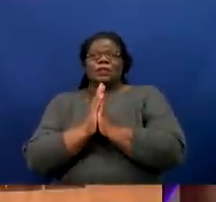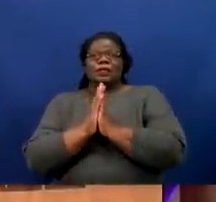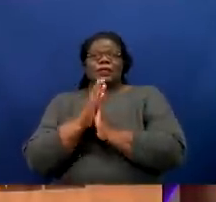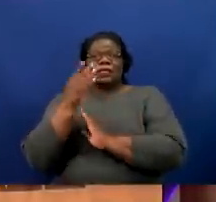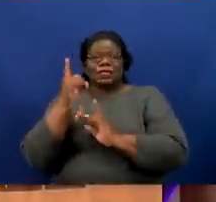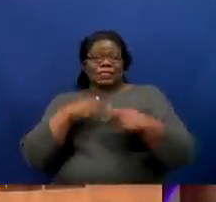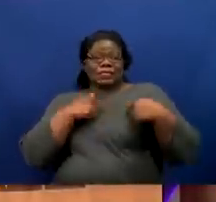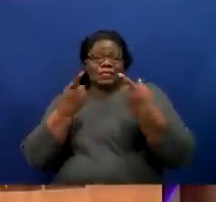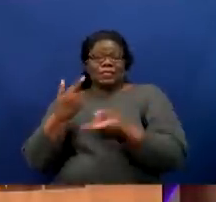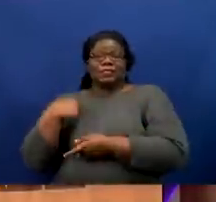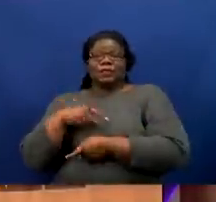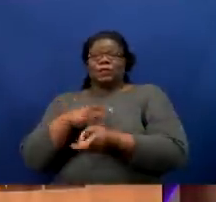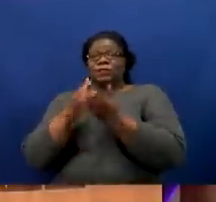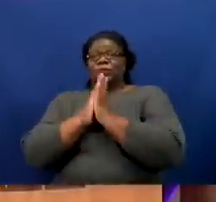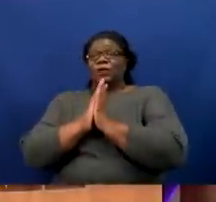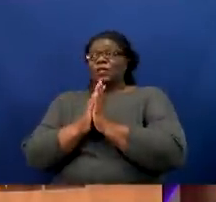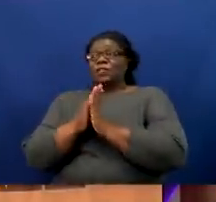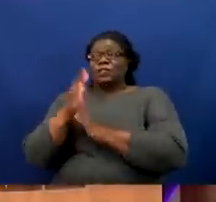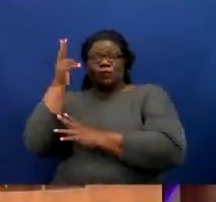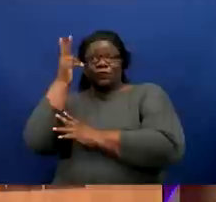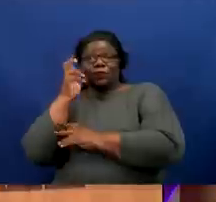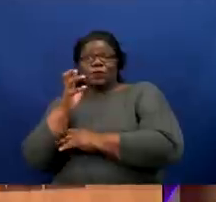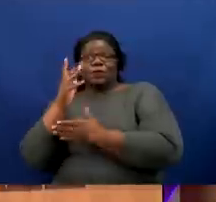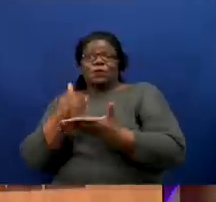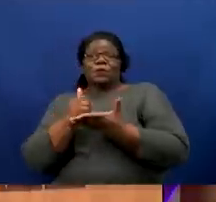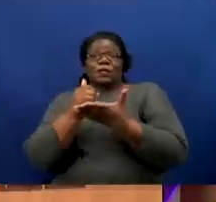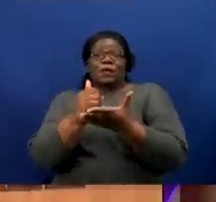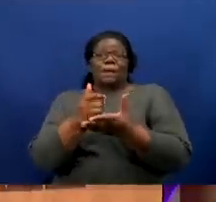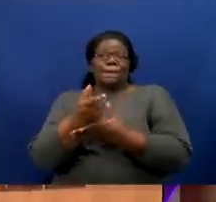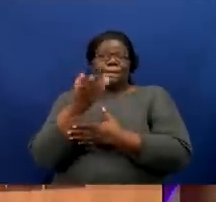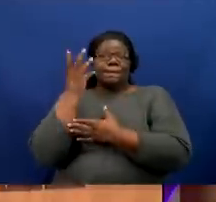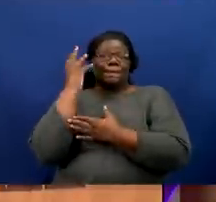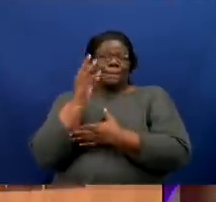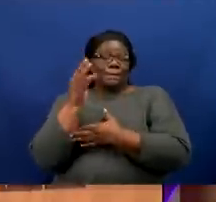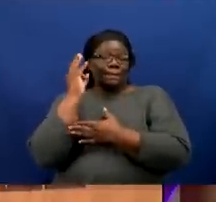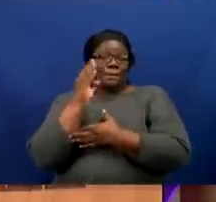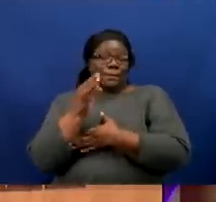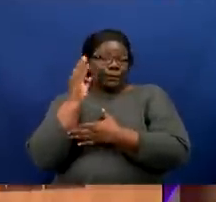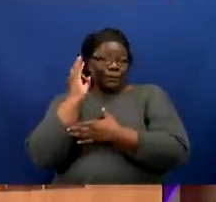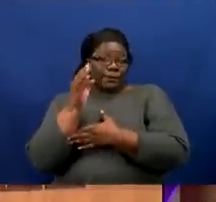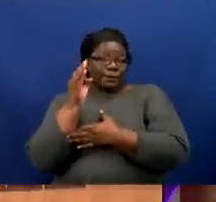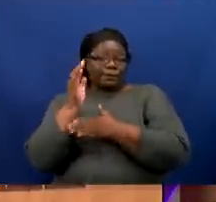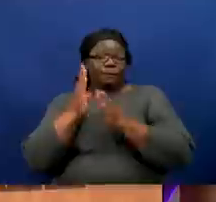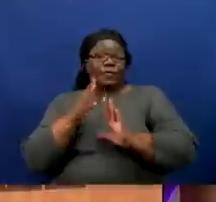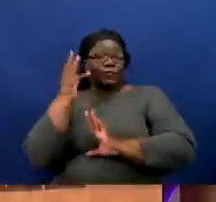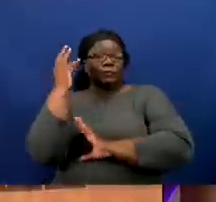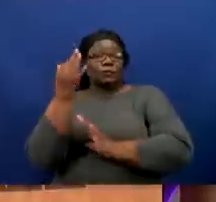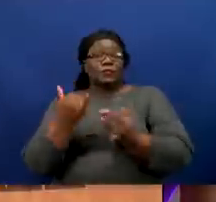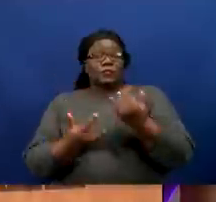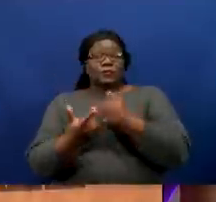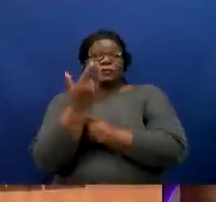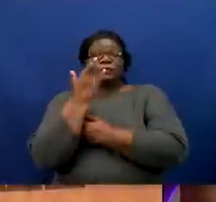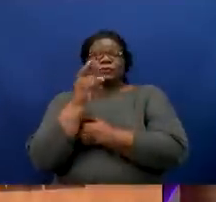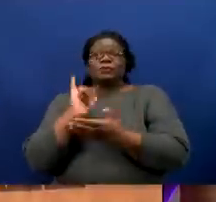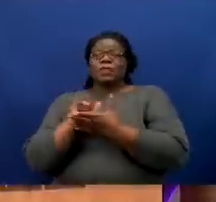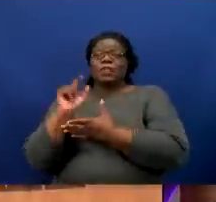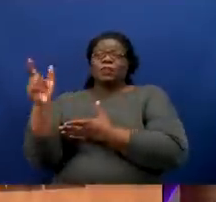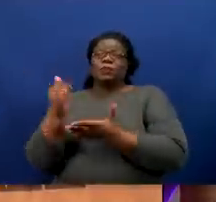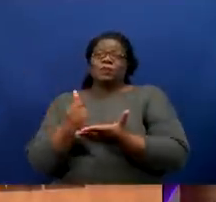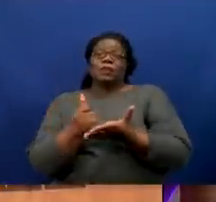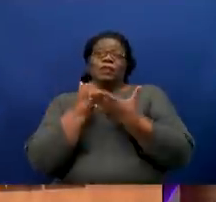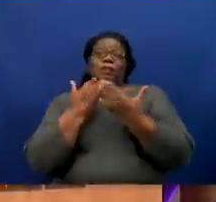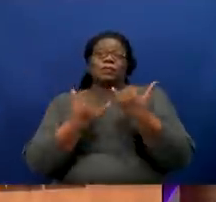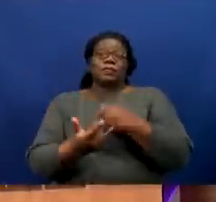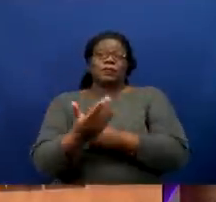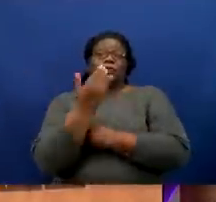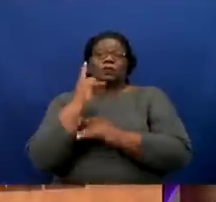have heard and that you will help. God, Pastor preached it this morning. You will help your people. So God, we thank you. We give you glory. We give